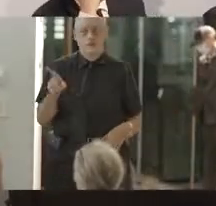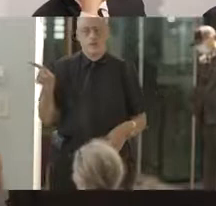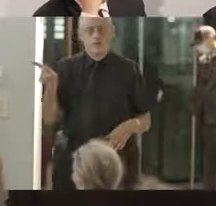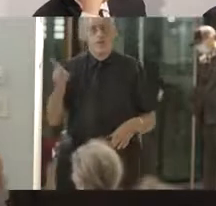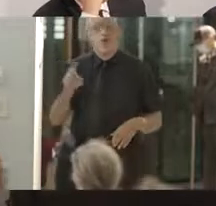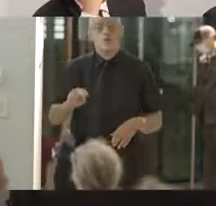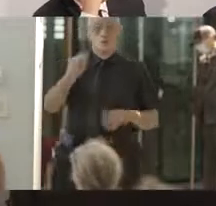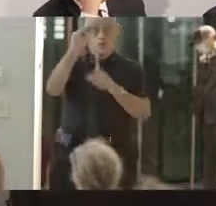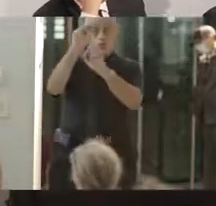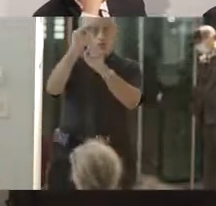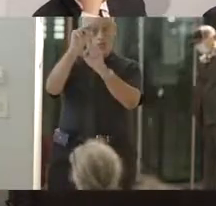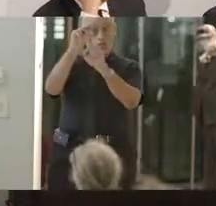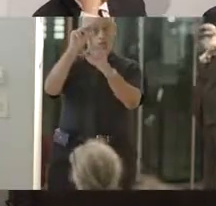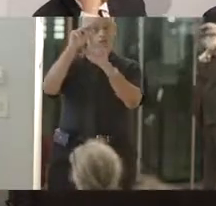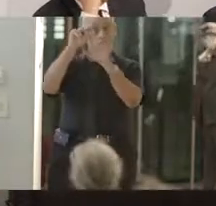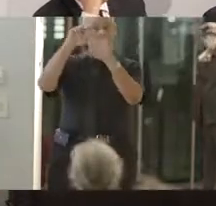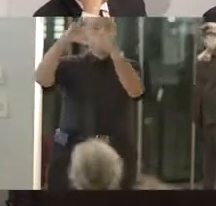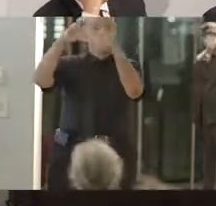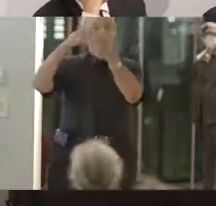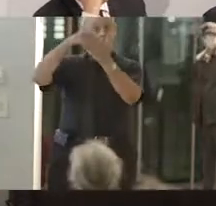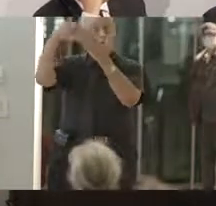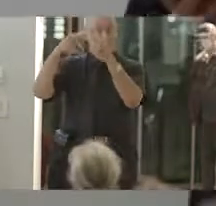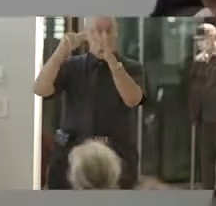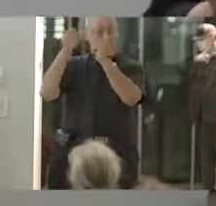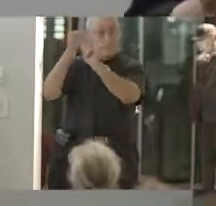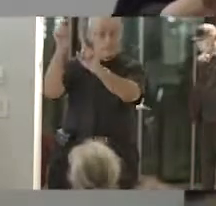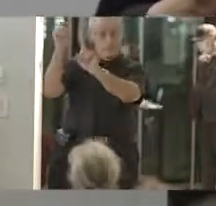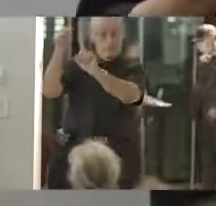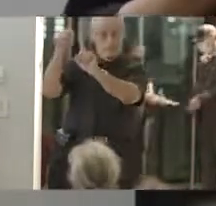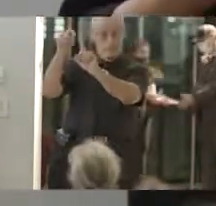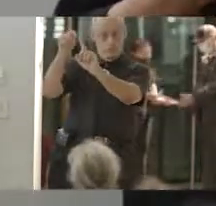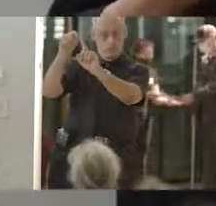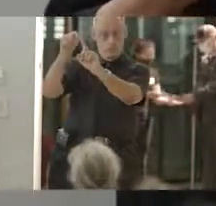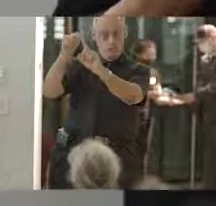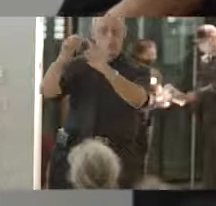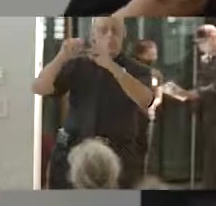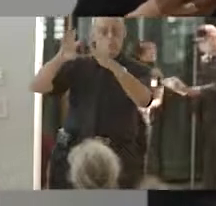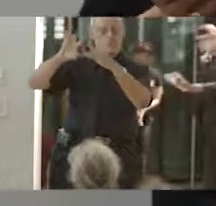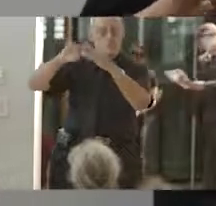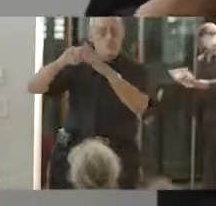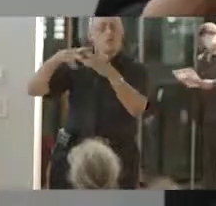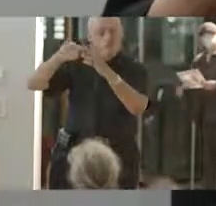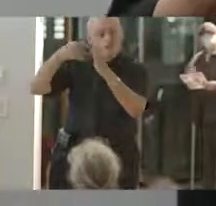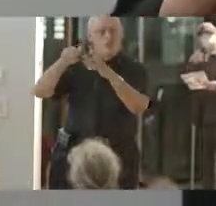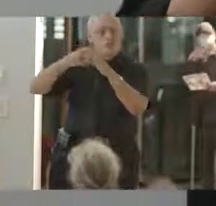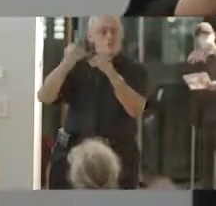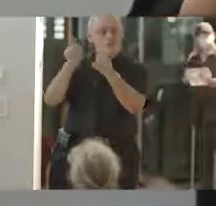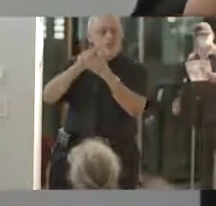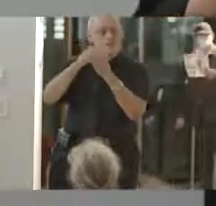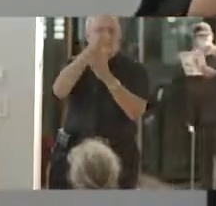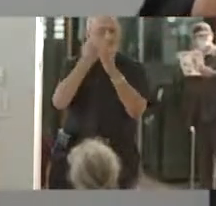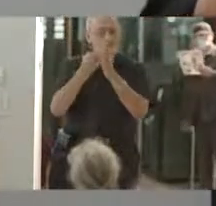The North project, the North Battery Park City Resiliency project, was begun as a design bid